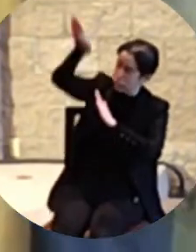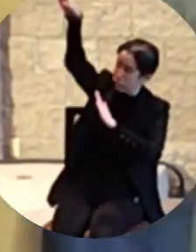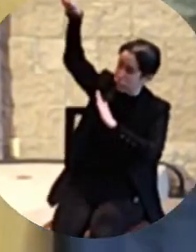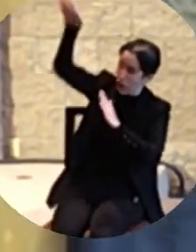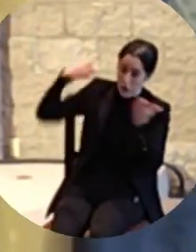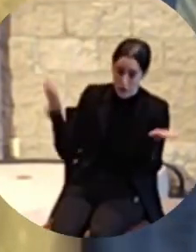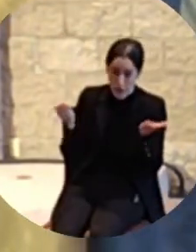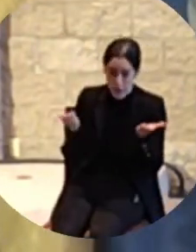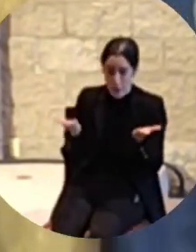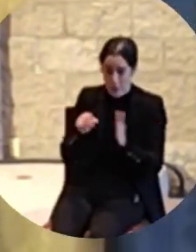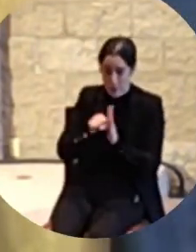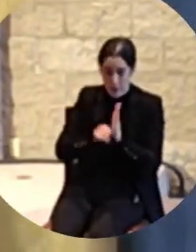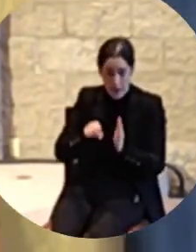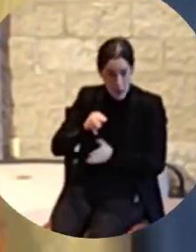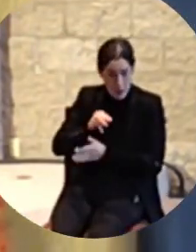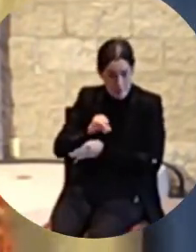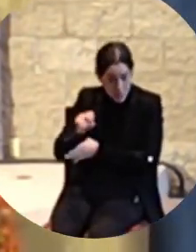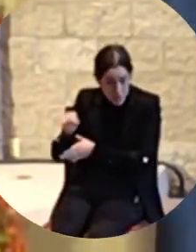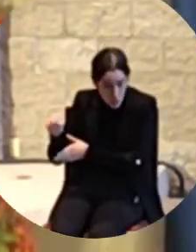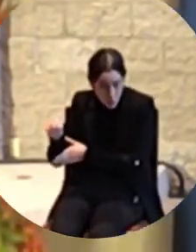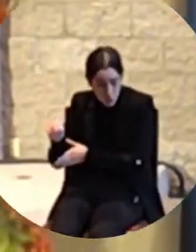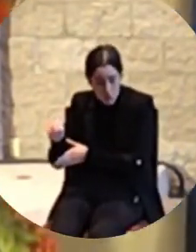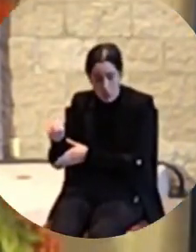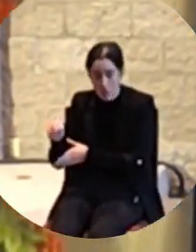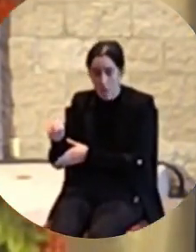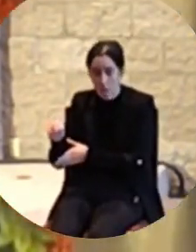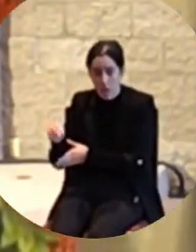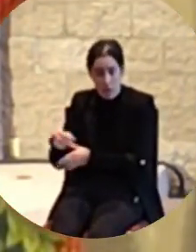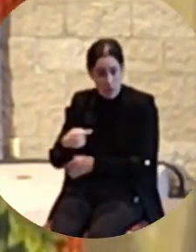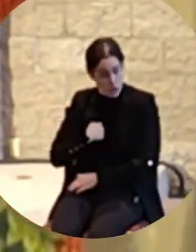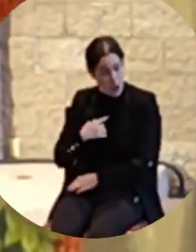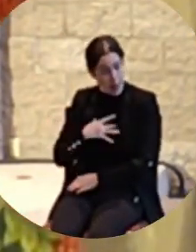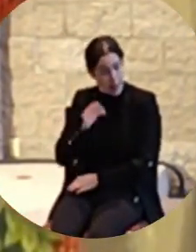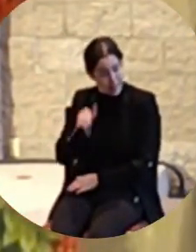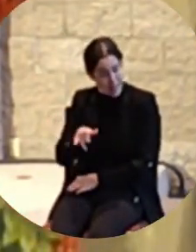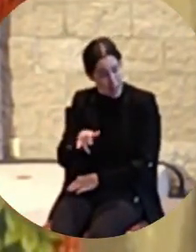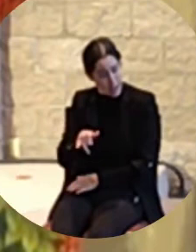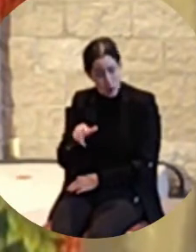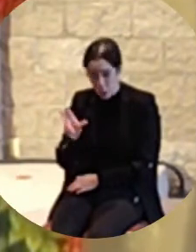in the state of Minnesota and in our country? Do I like it? No.